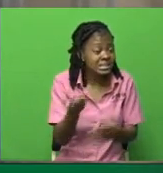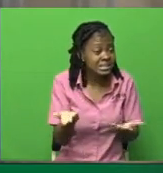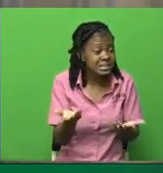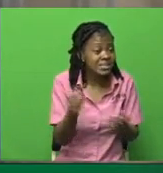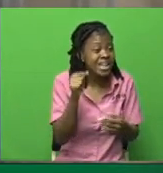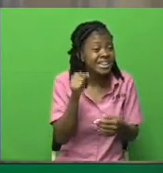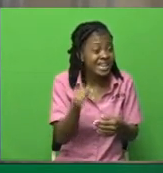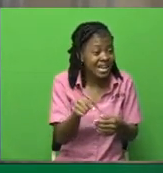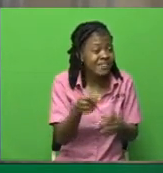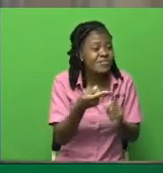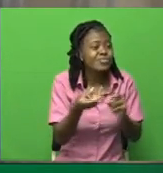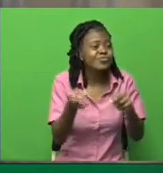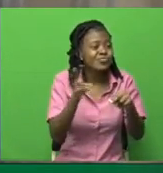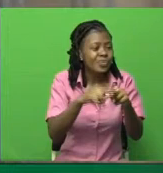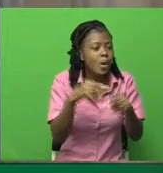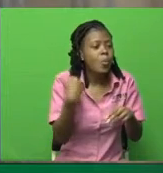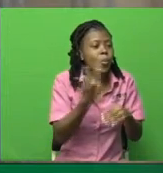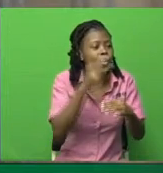Outlook